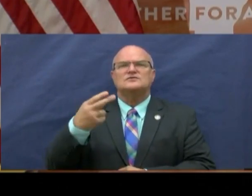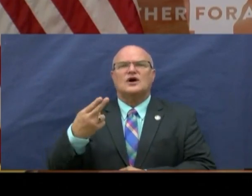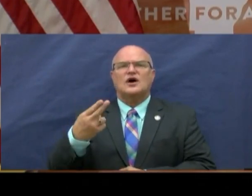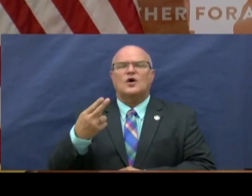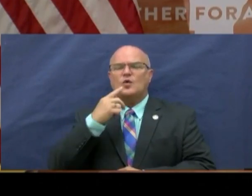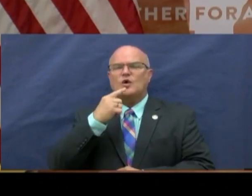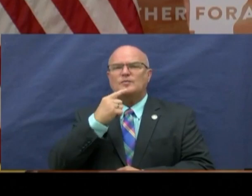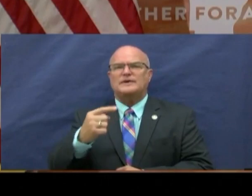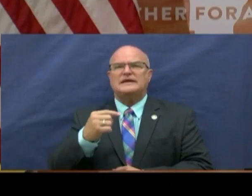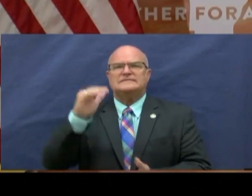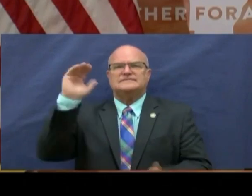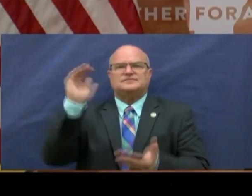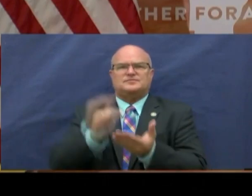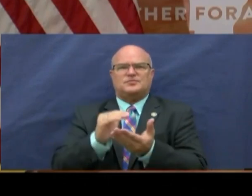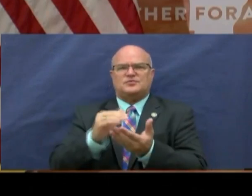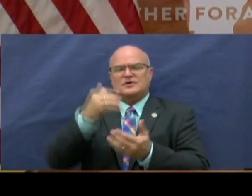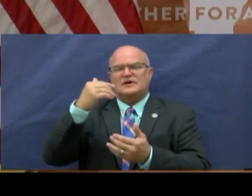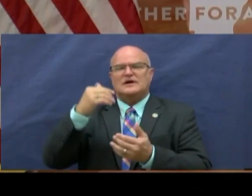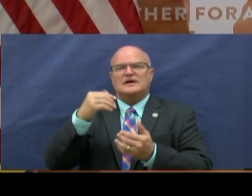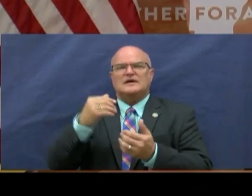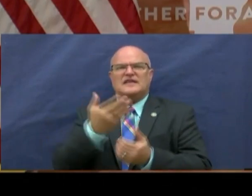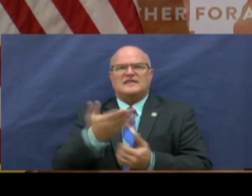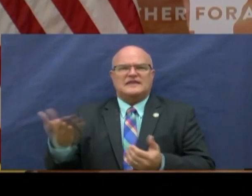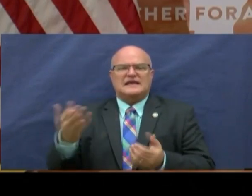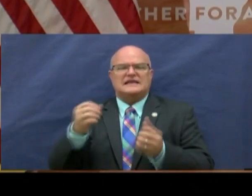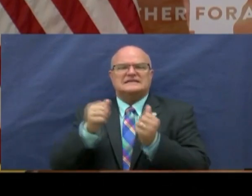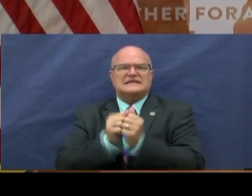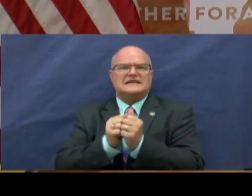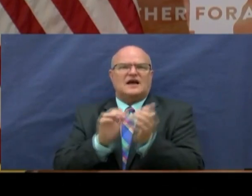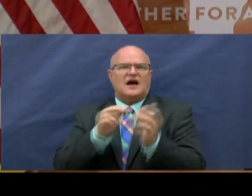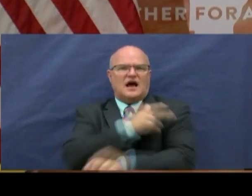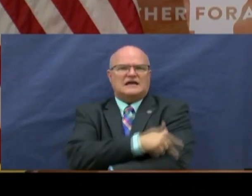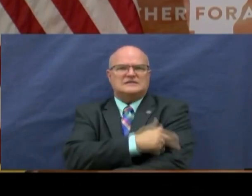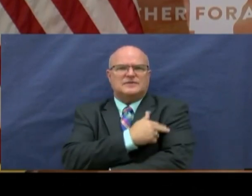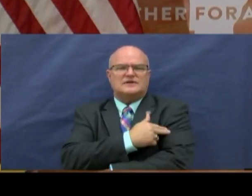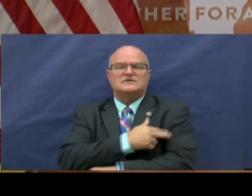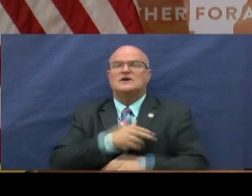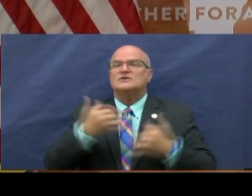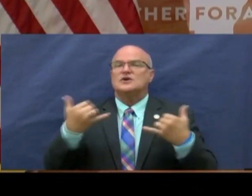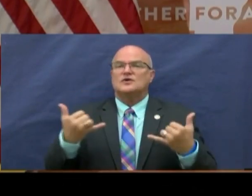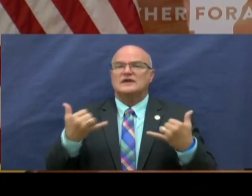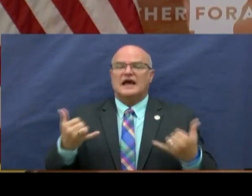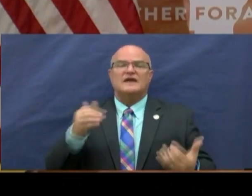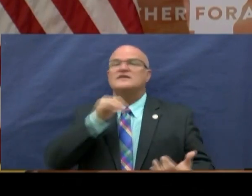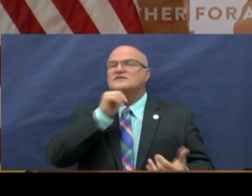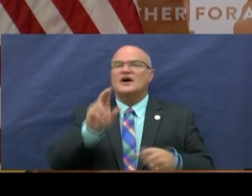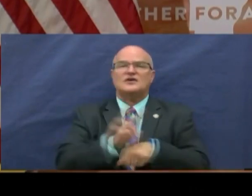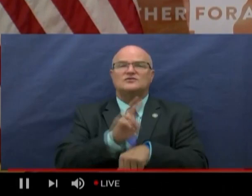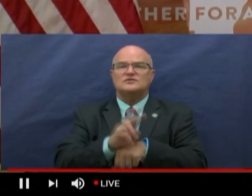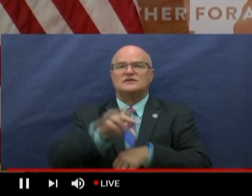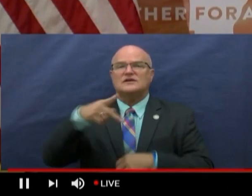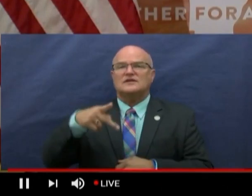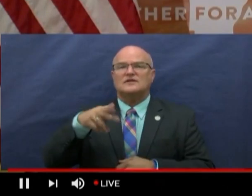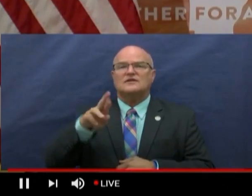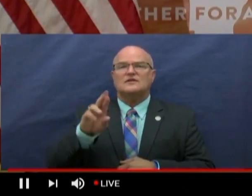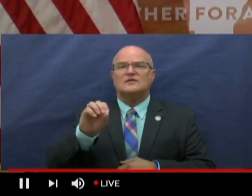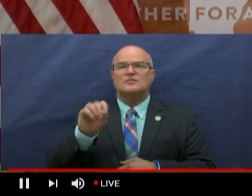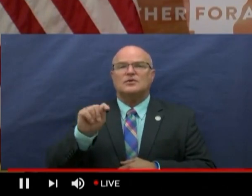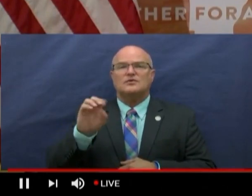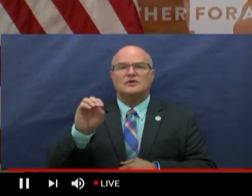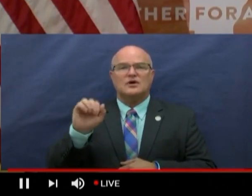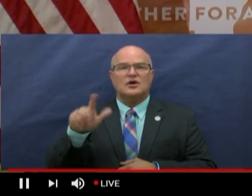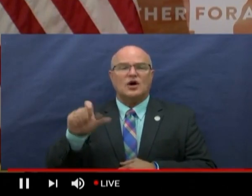medical care because of the surge in cases. Administrators there have drafted a list of protocols using a patient's age, health, and other